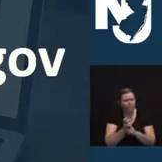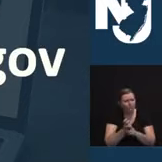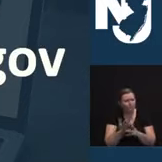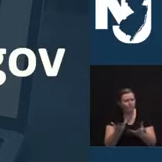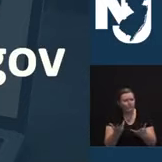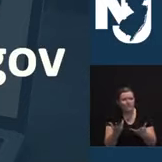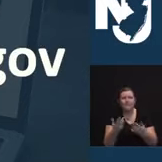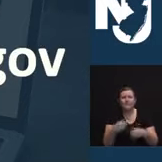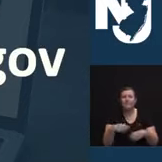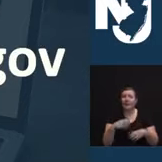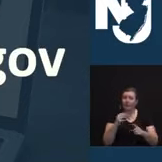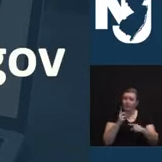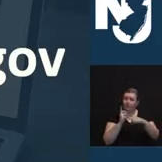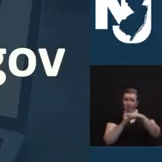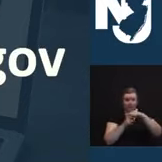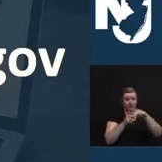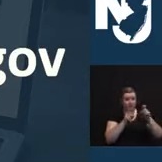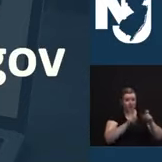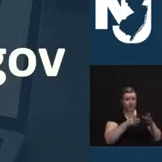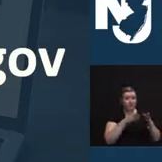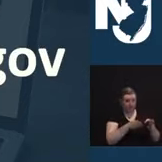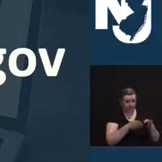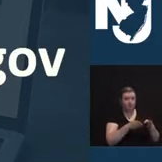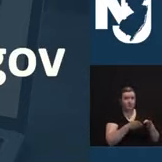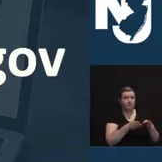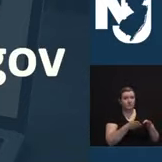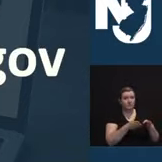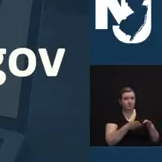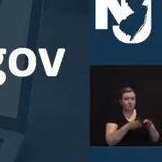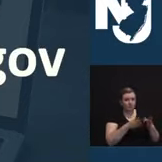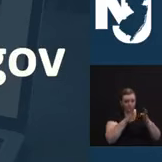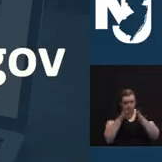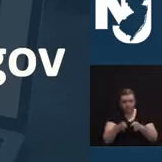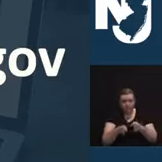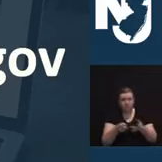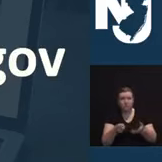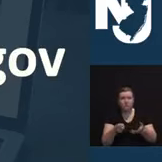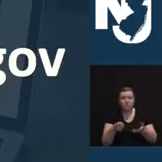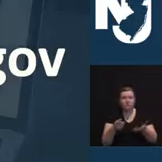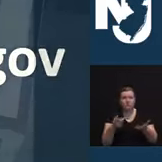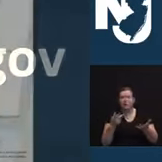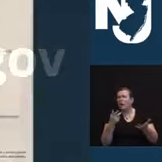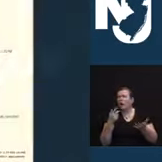may not be clear when or how they were exposed.